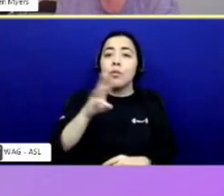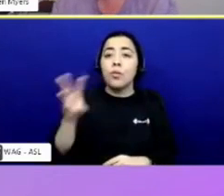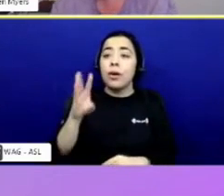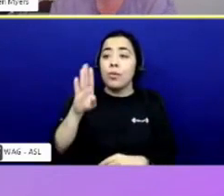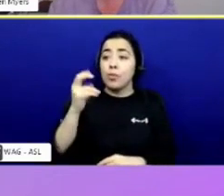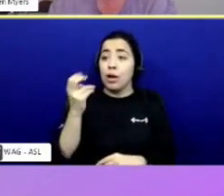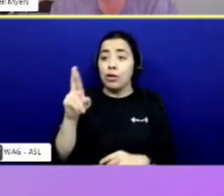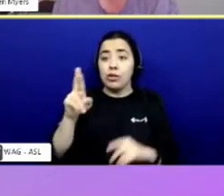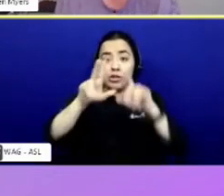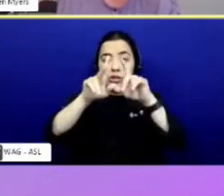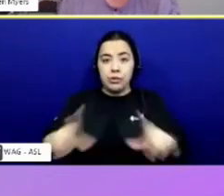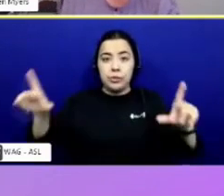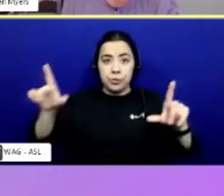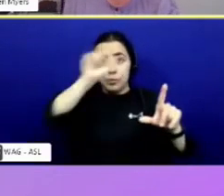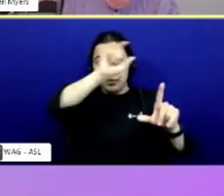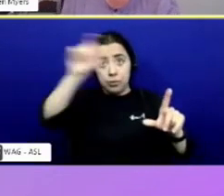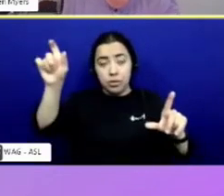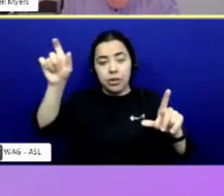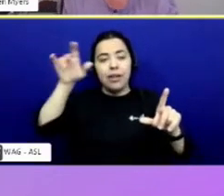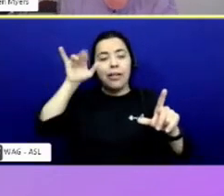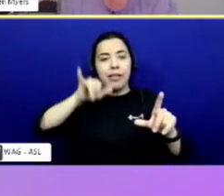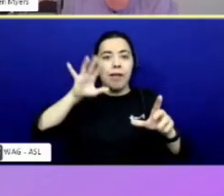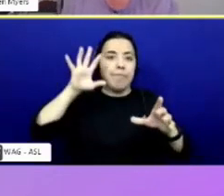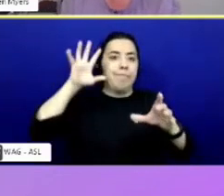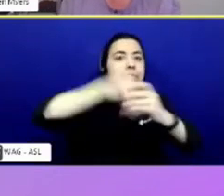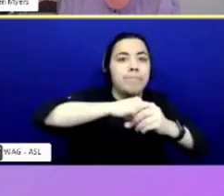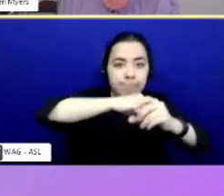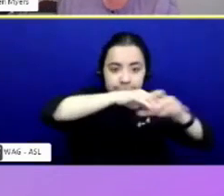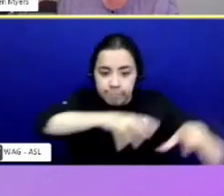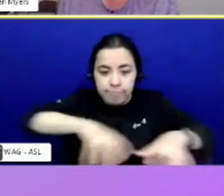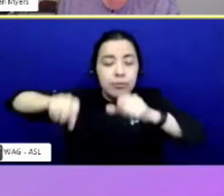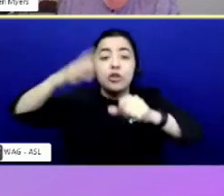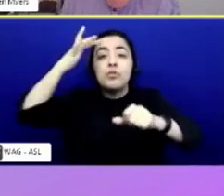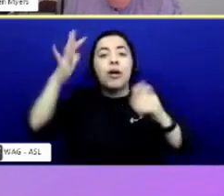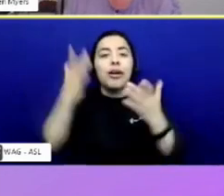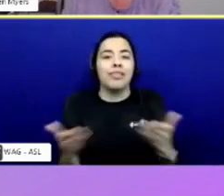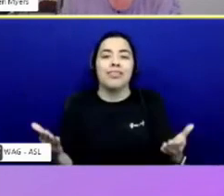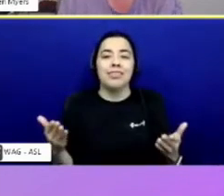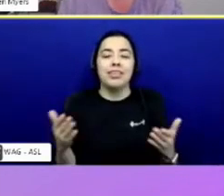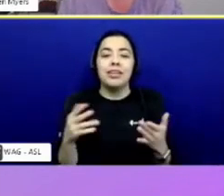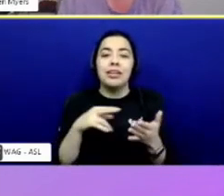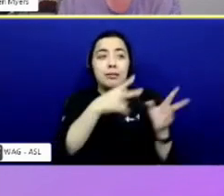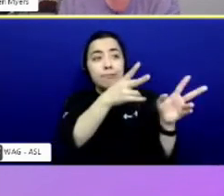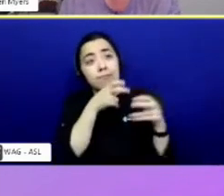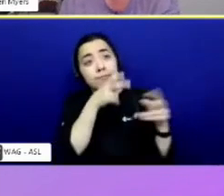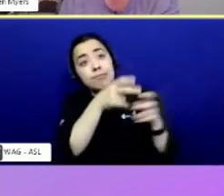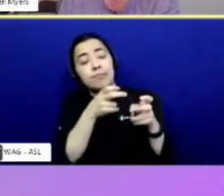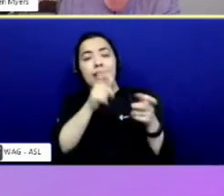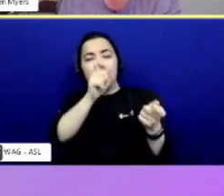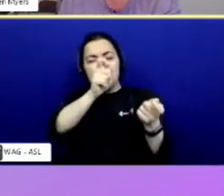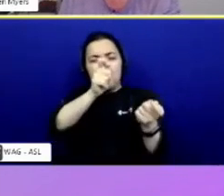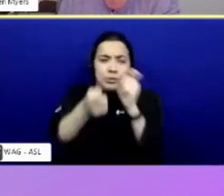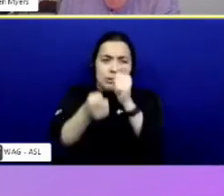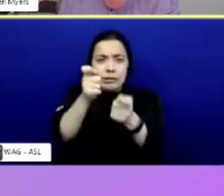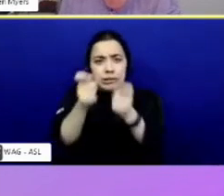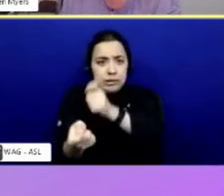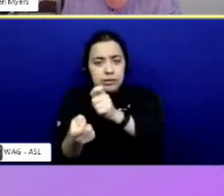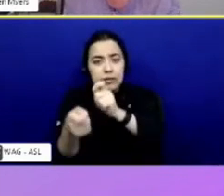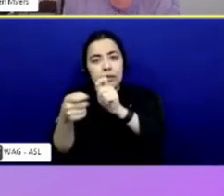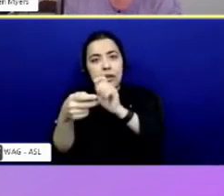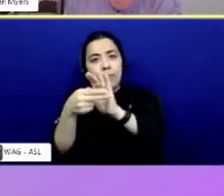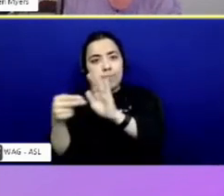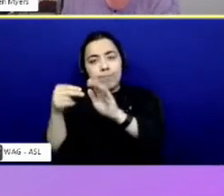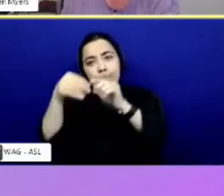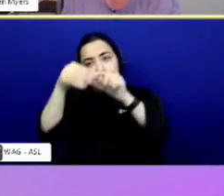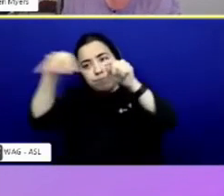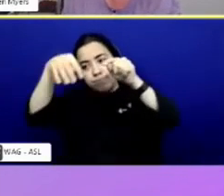a lot of really smart things. They take in a lot of heuristics and tweak and curate the accessibility